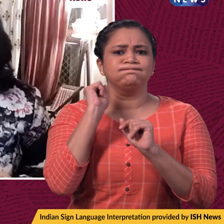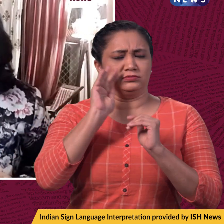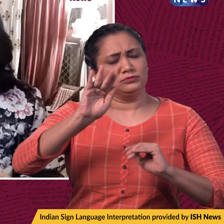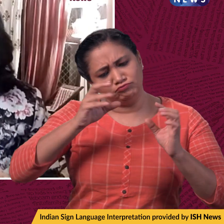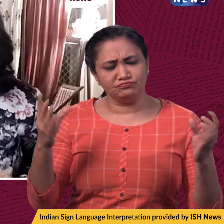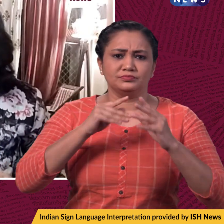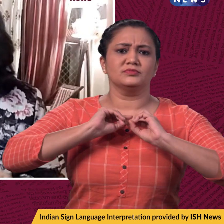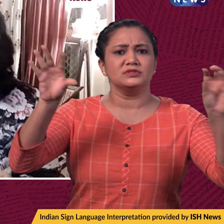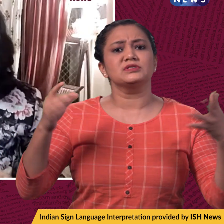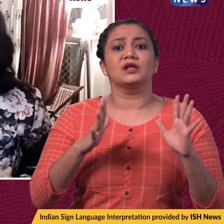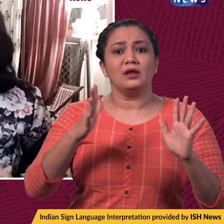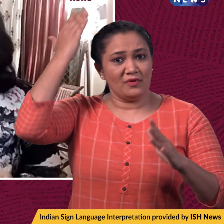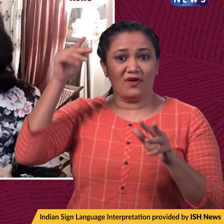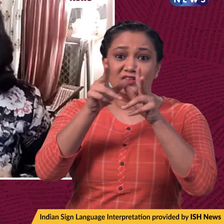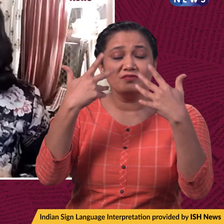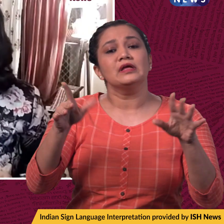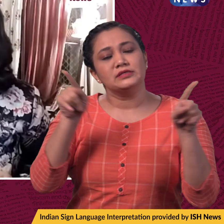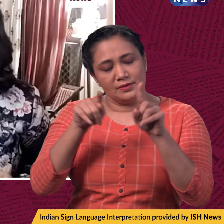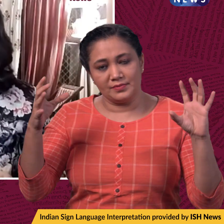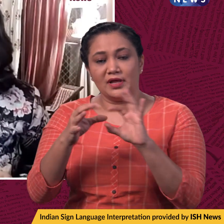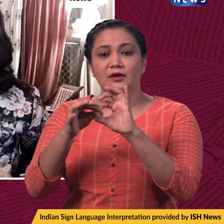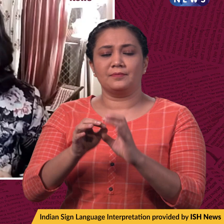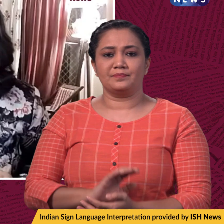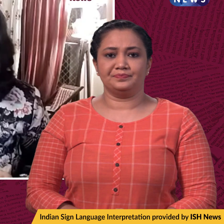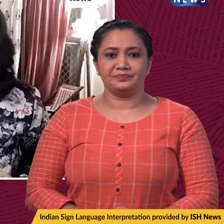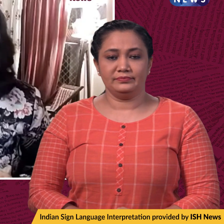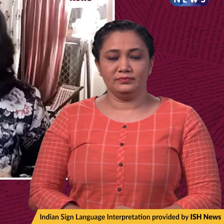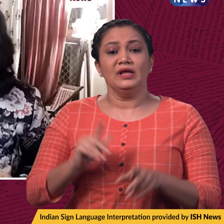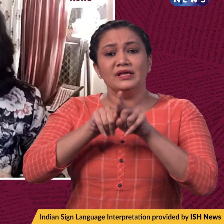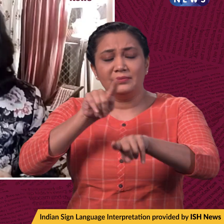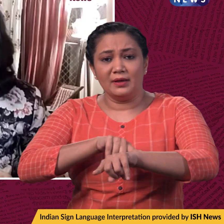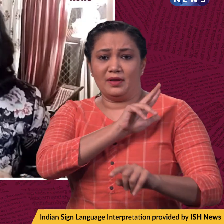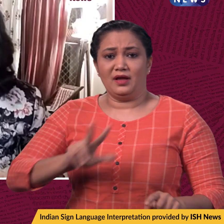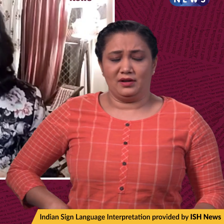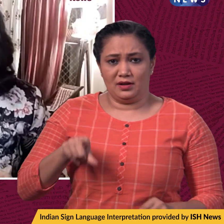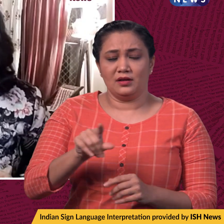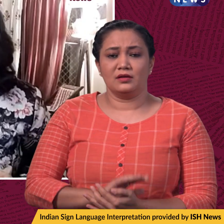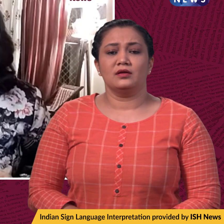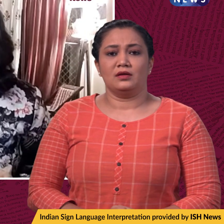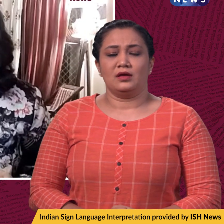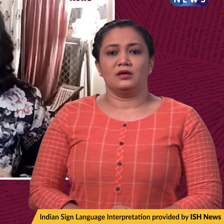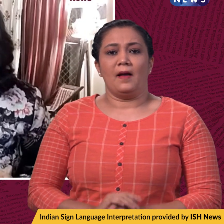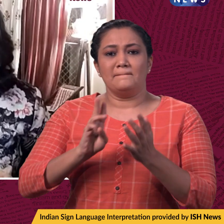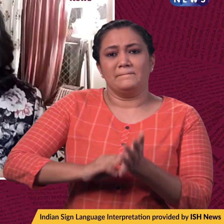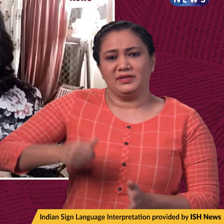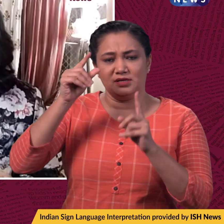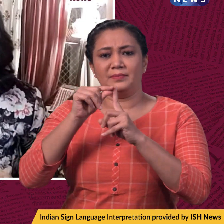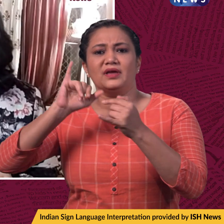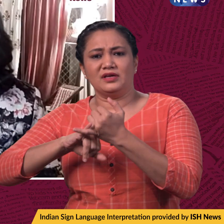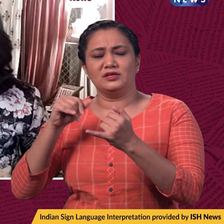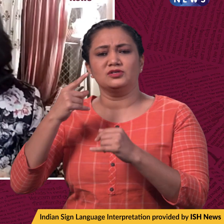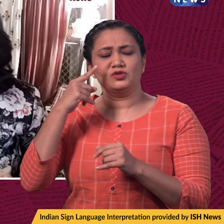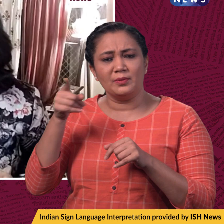on loudspeakers also. In the meantime, in Karnataka, Minister K.S. Ishwarappa has said